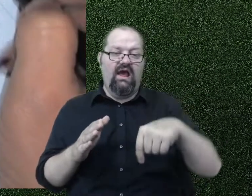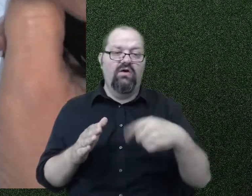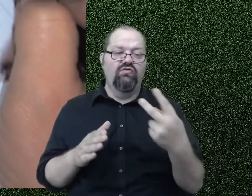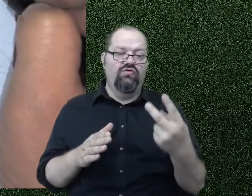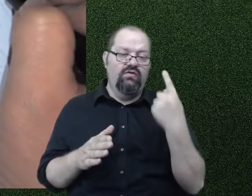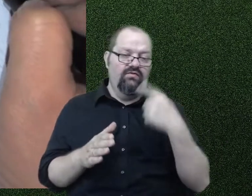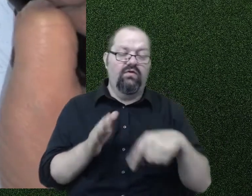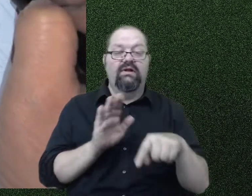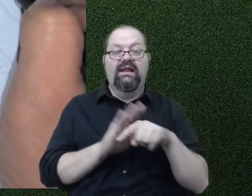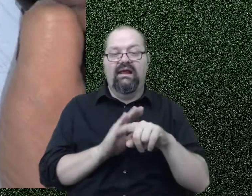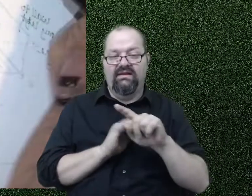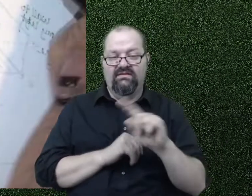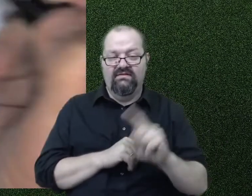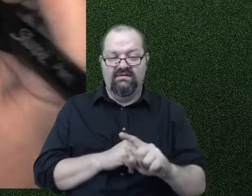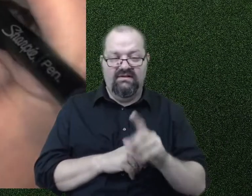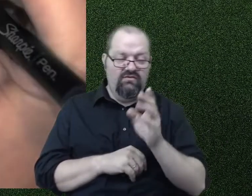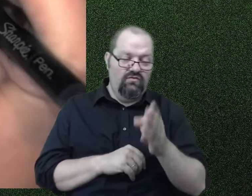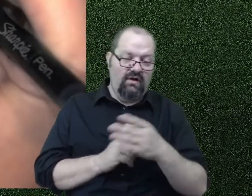2 in the z direction.